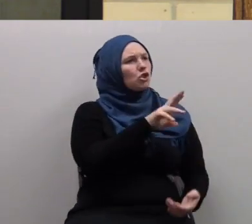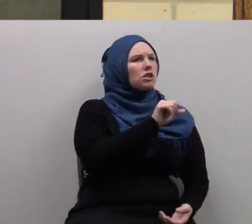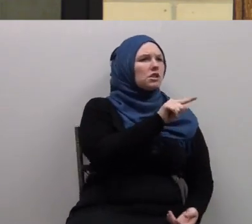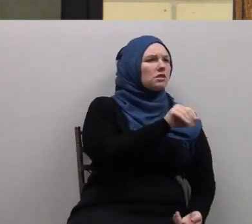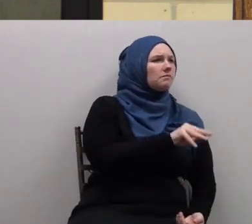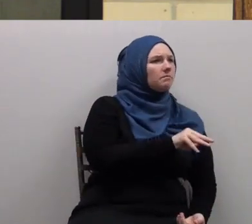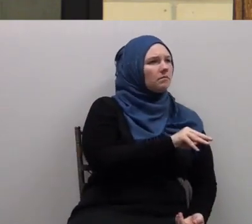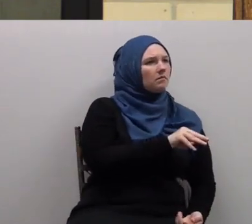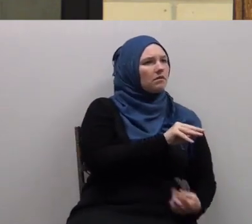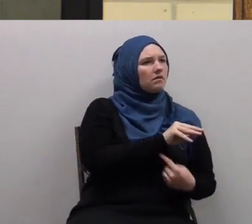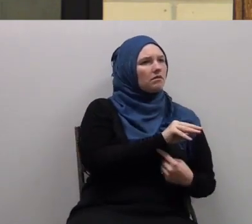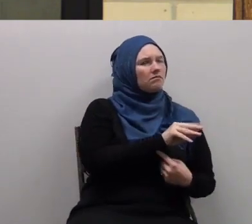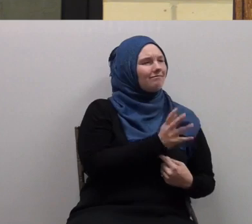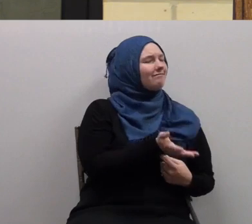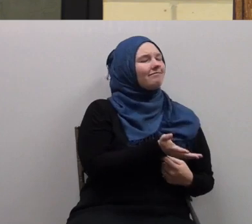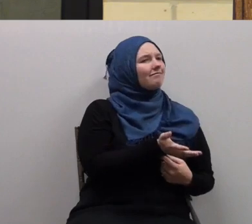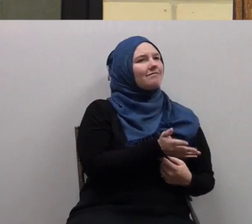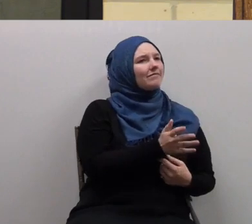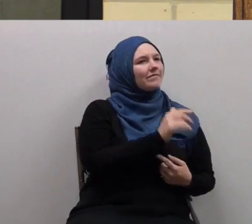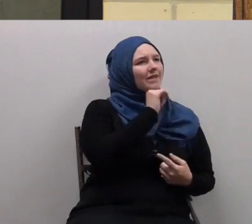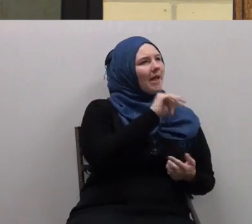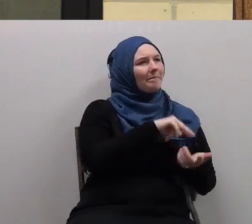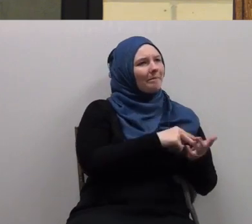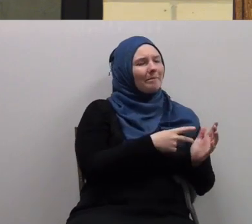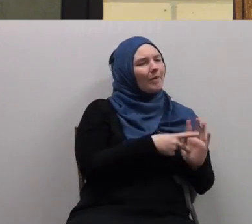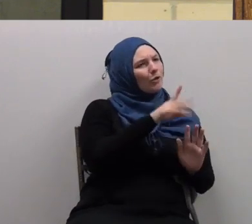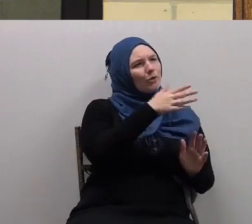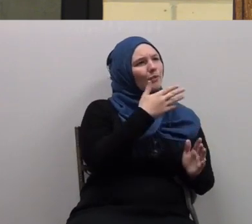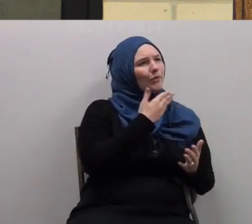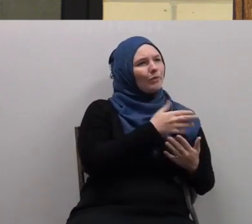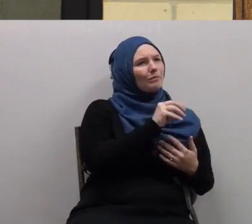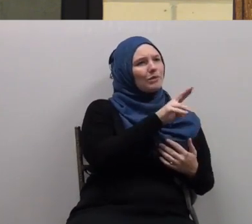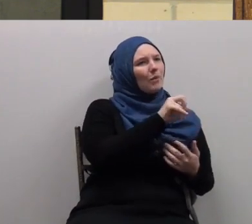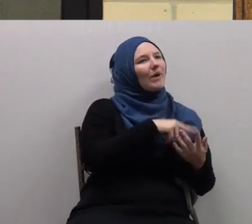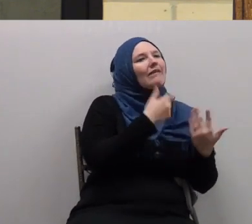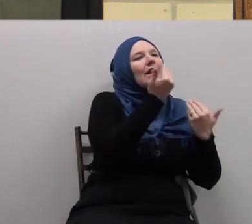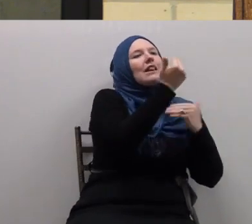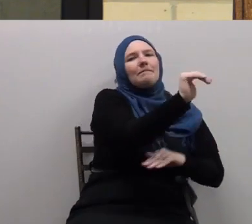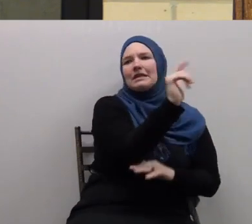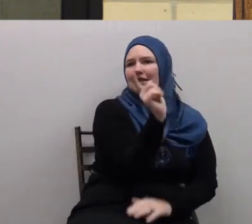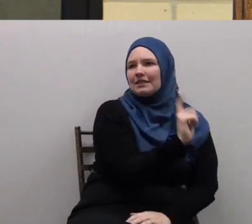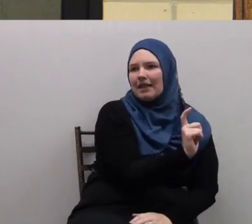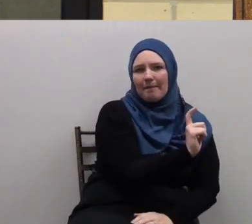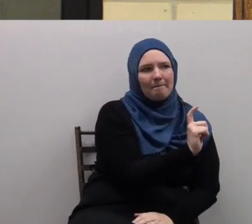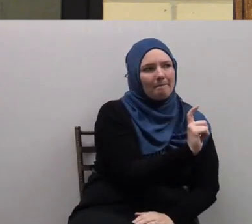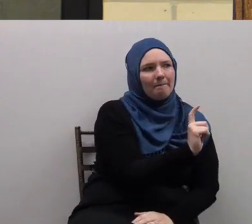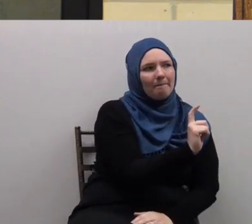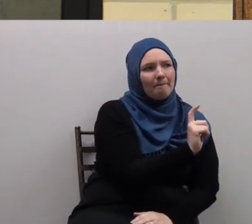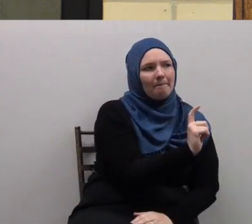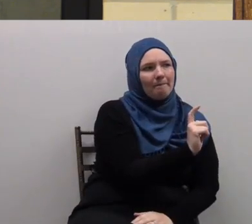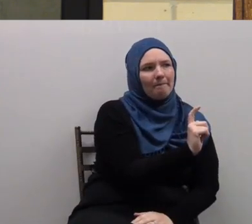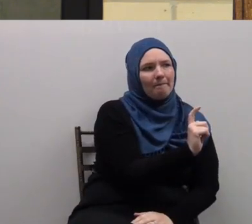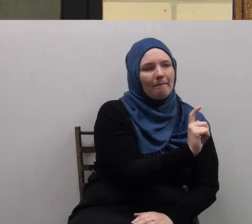have limited Islam to what we do of